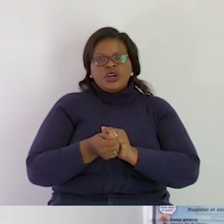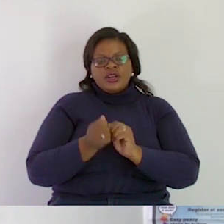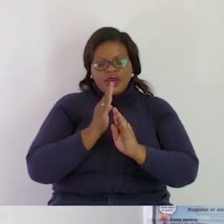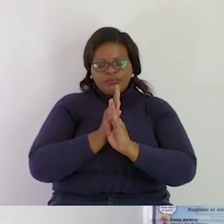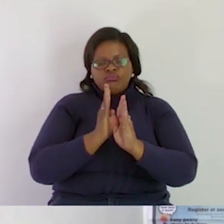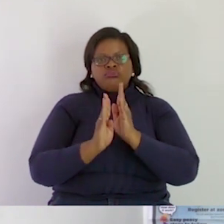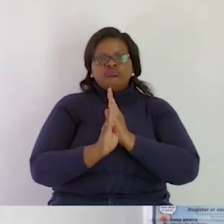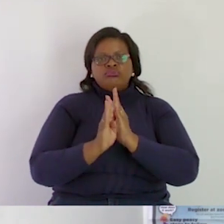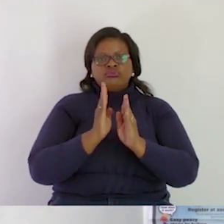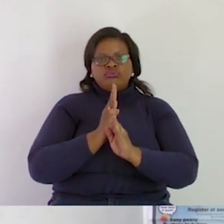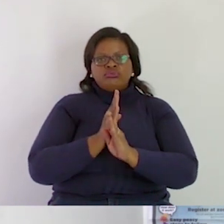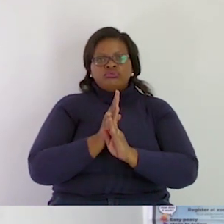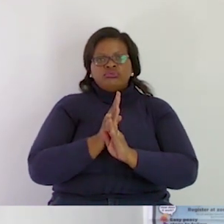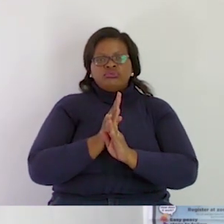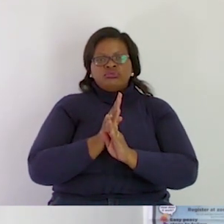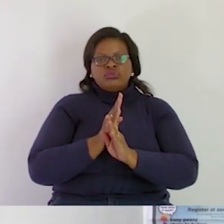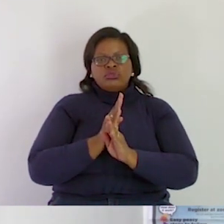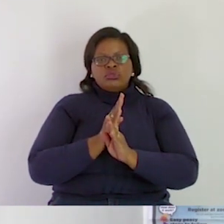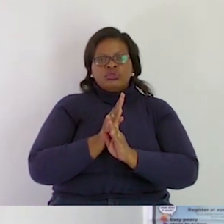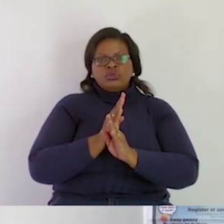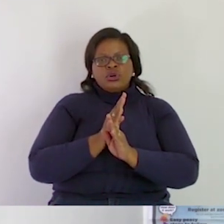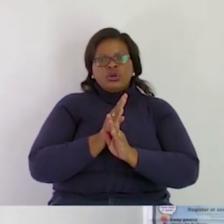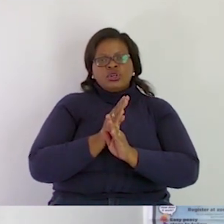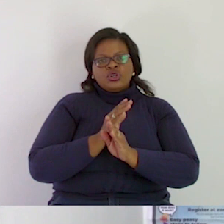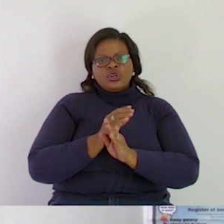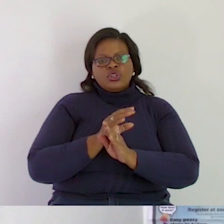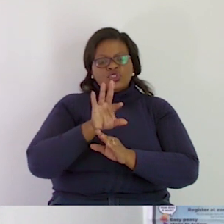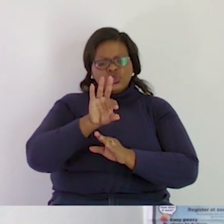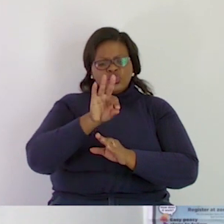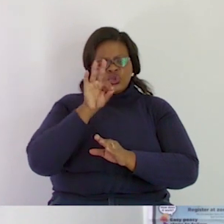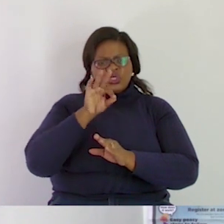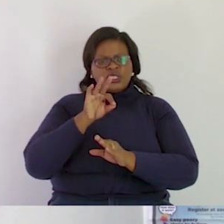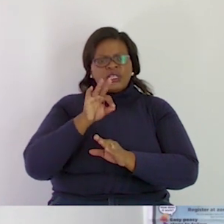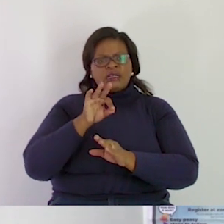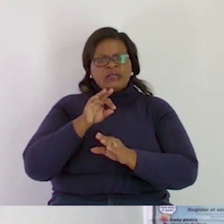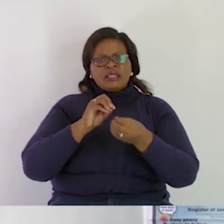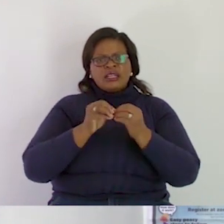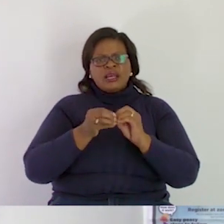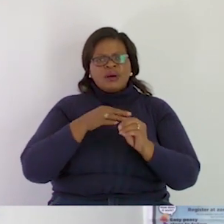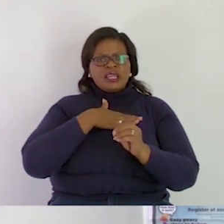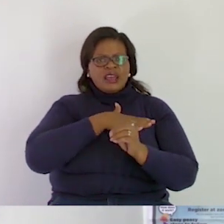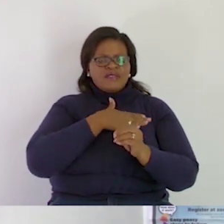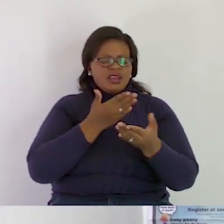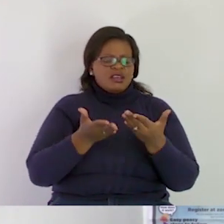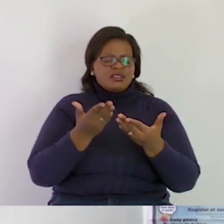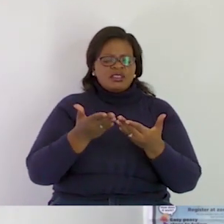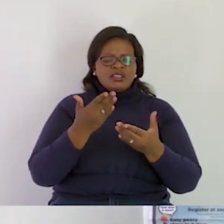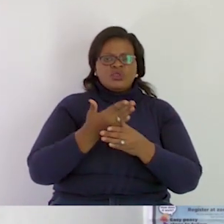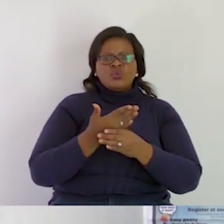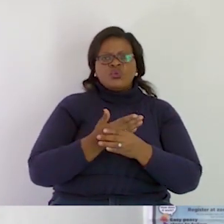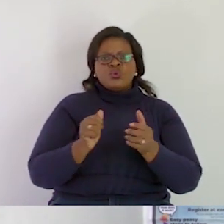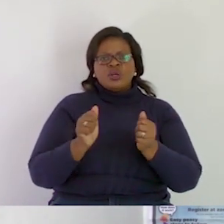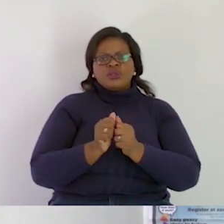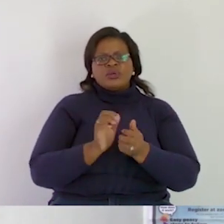depending on the number which I feel can match with the other number. Look at 2 and look at 8. This number can